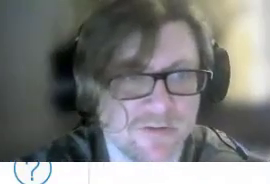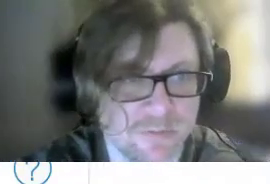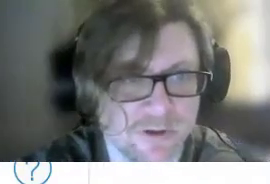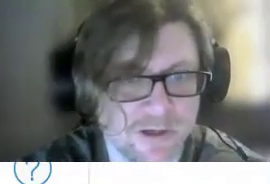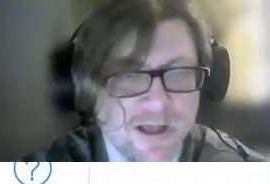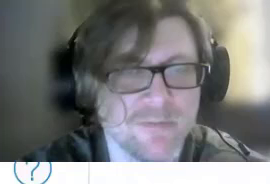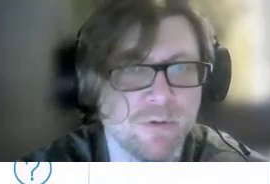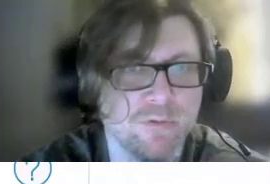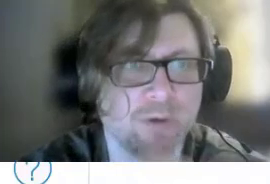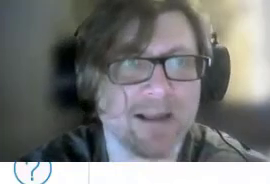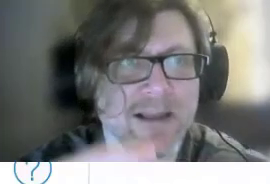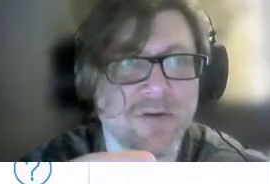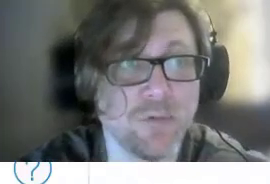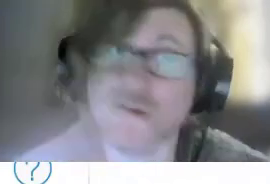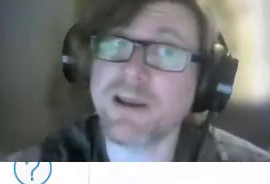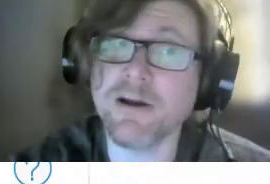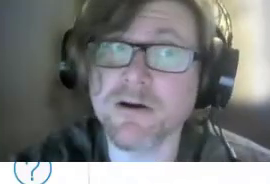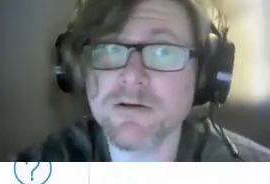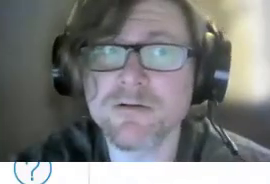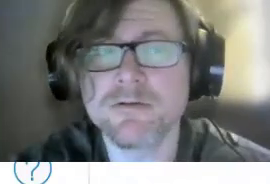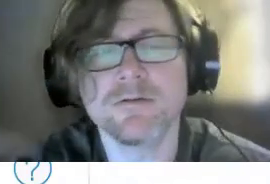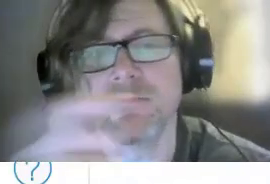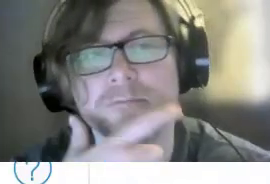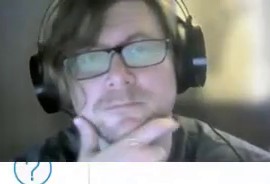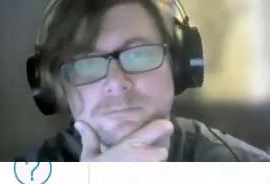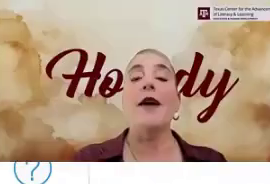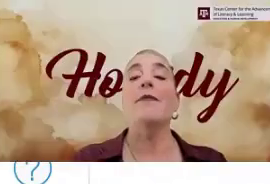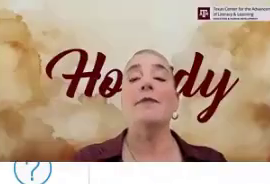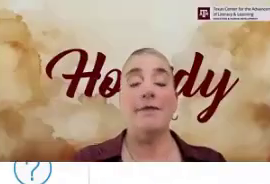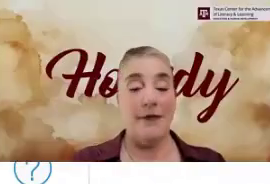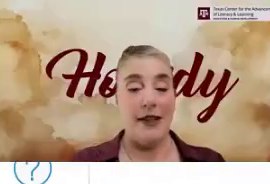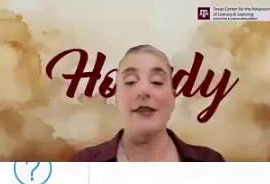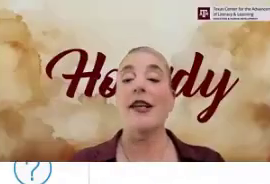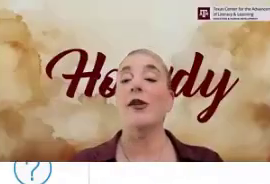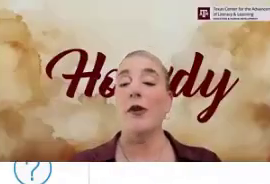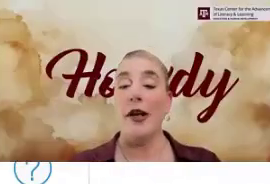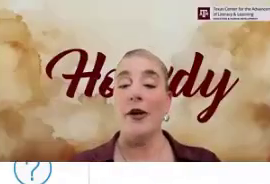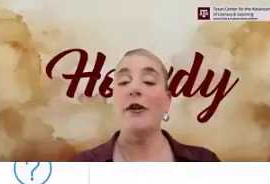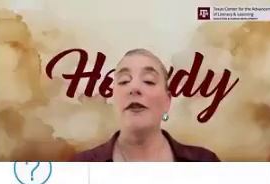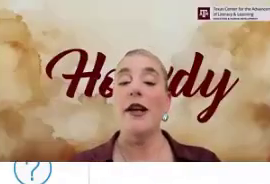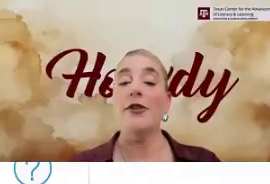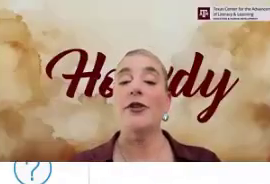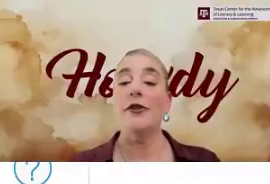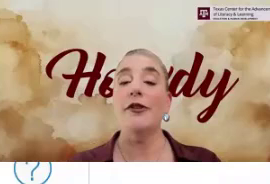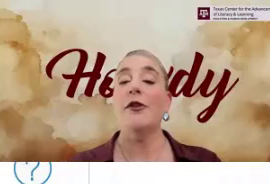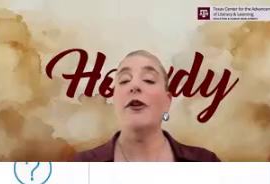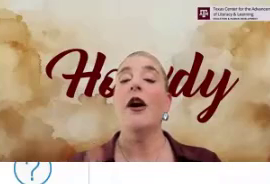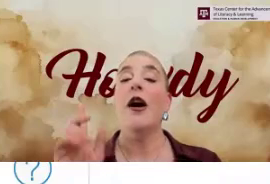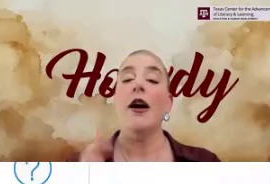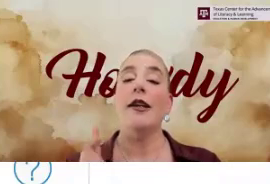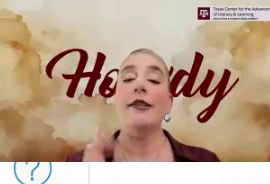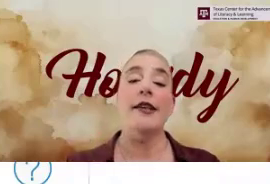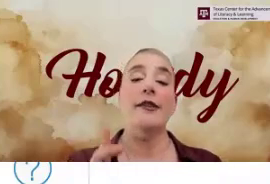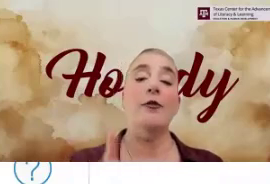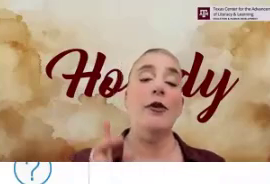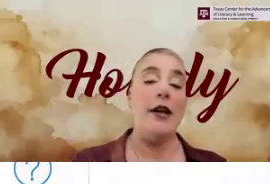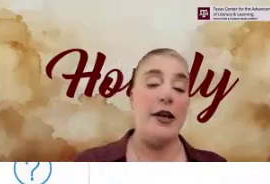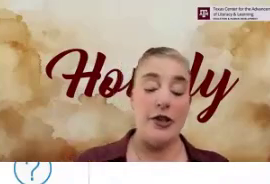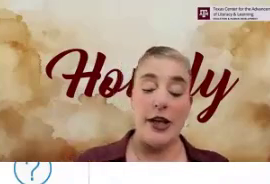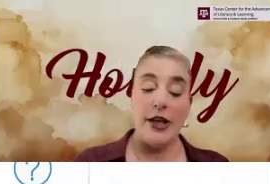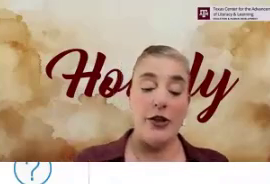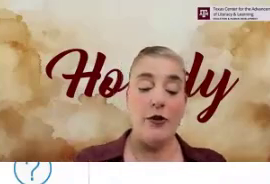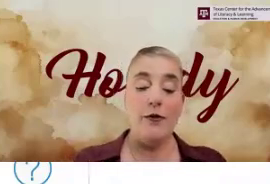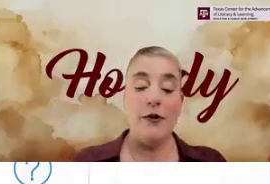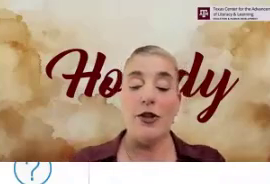Center on Accessibility, as opposed to a link to click here. Yep, that's exactly right. Go to the National Center on